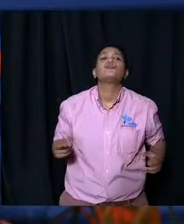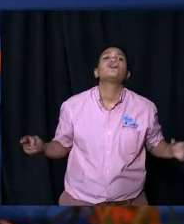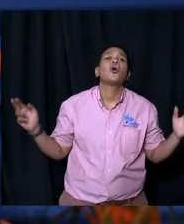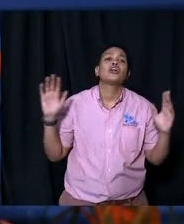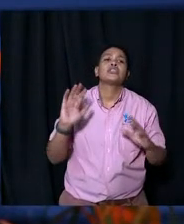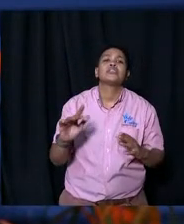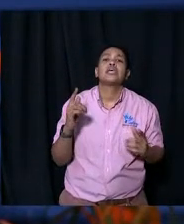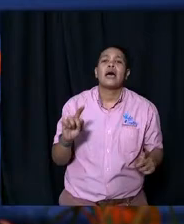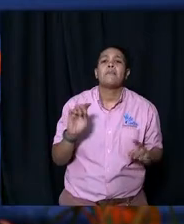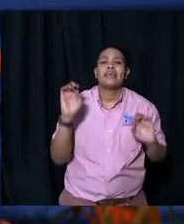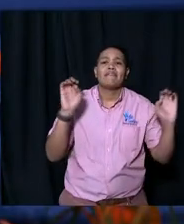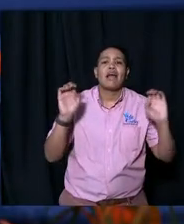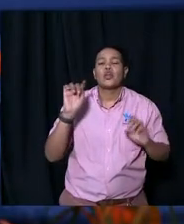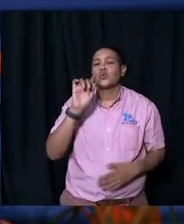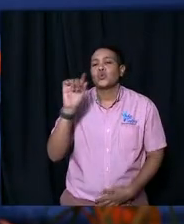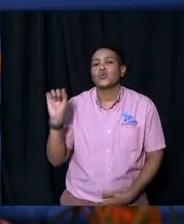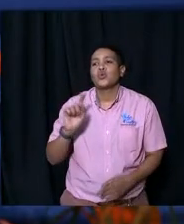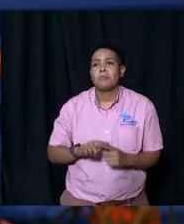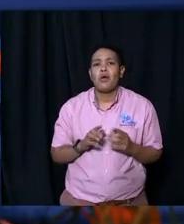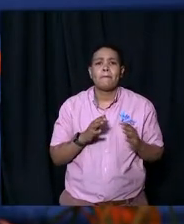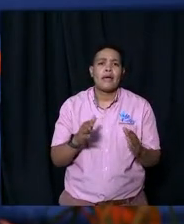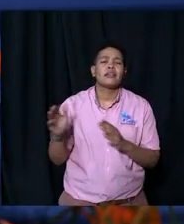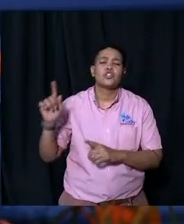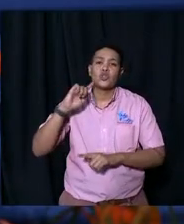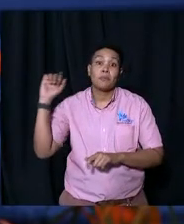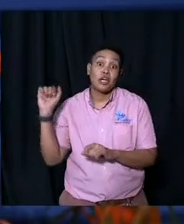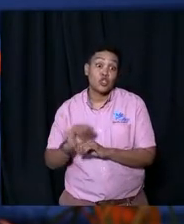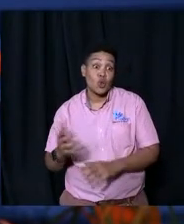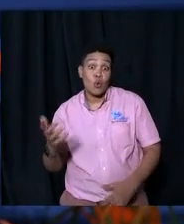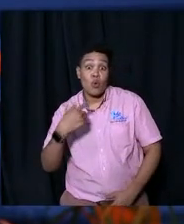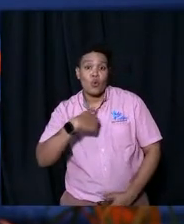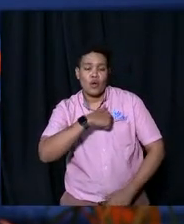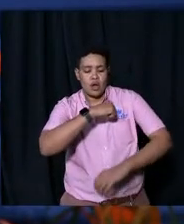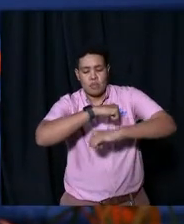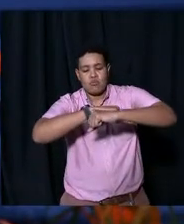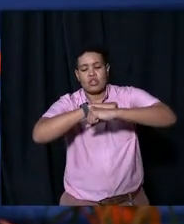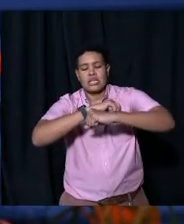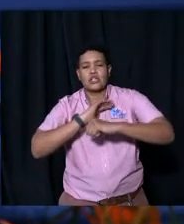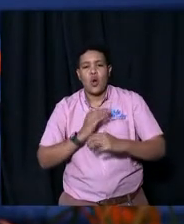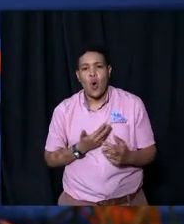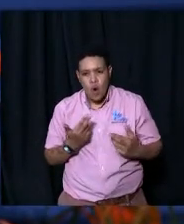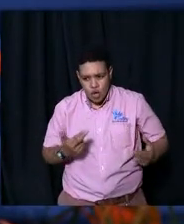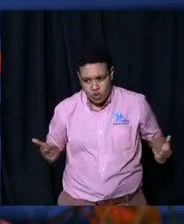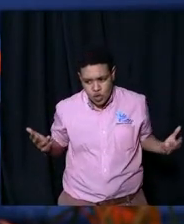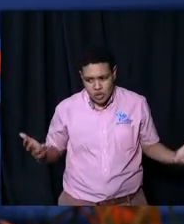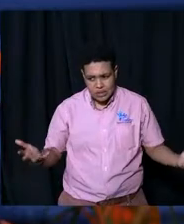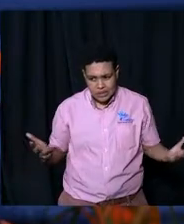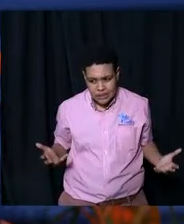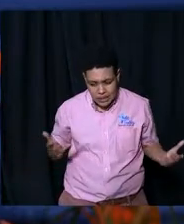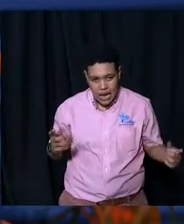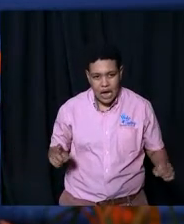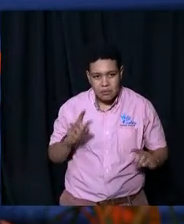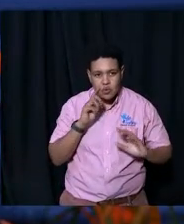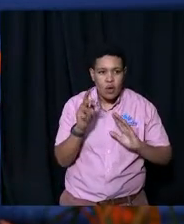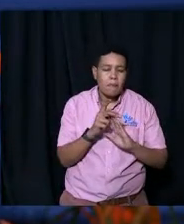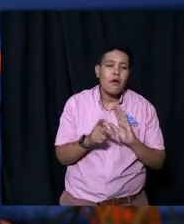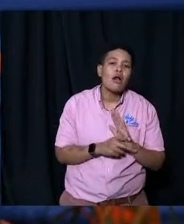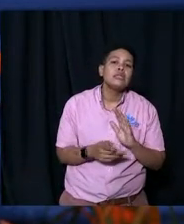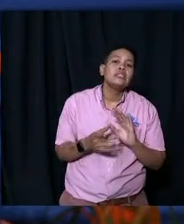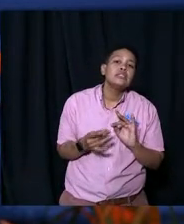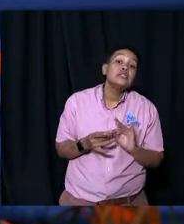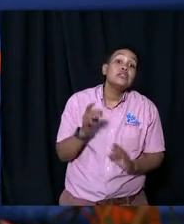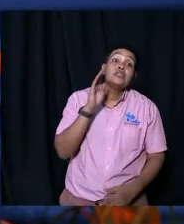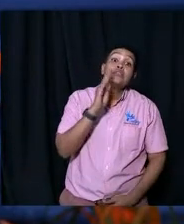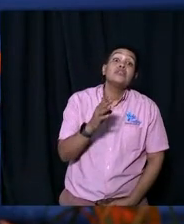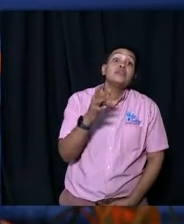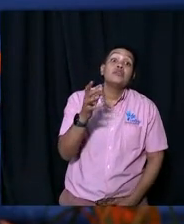valuation tools and methodologies to ensure that we're protecting our resources. So the policy does speak in